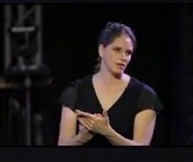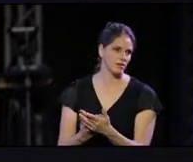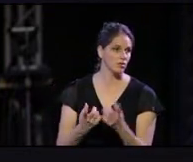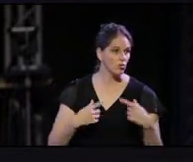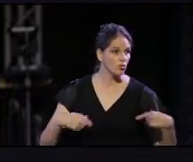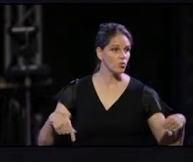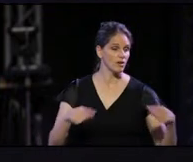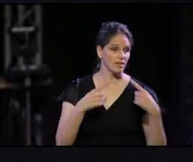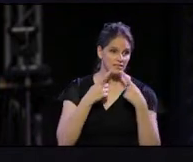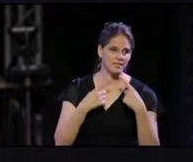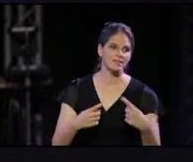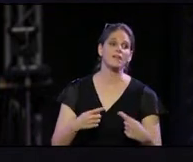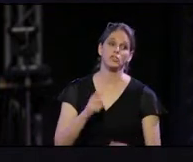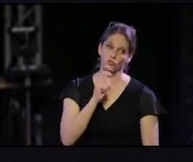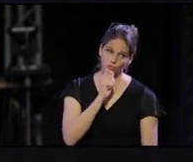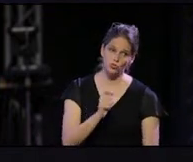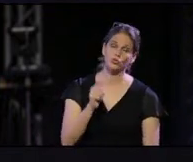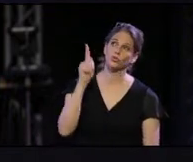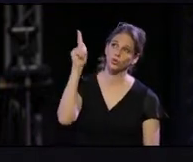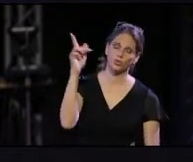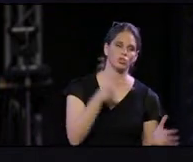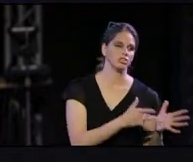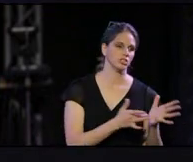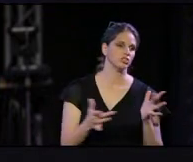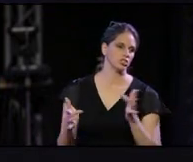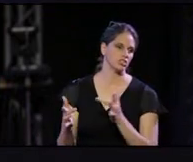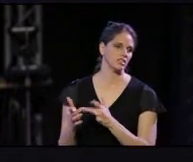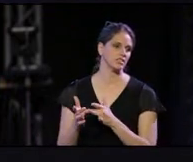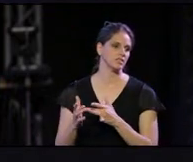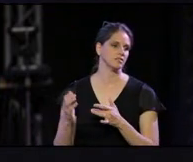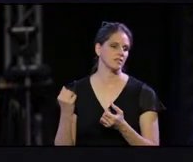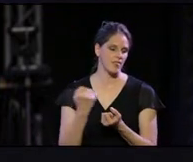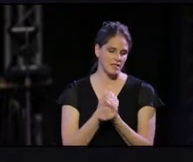is the Savior of the world.